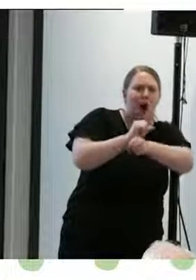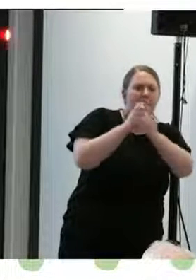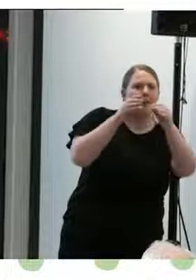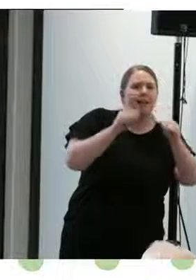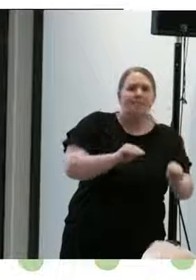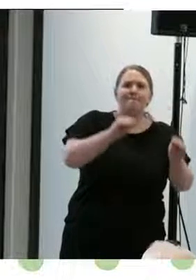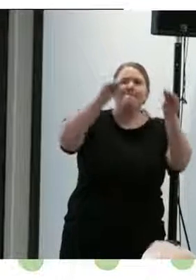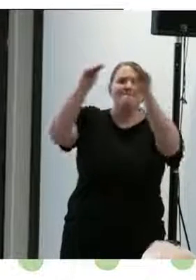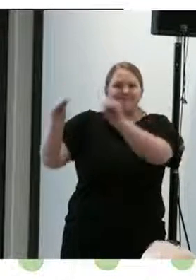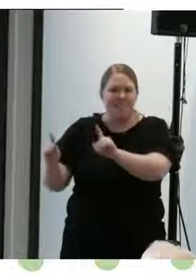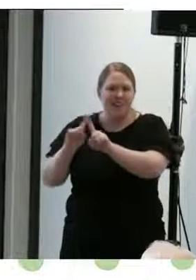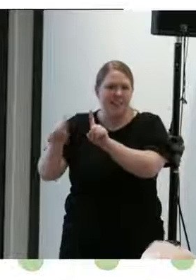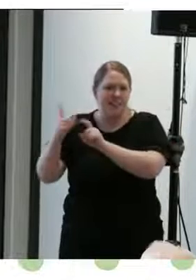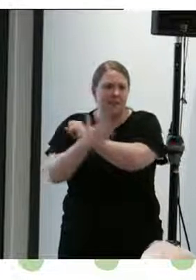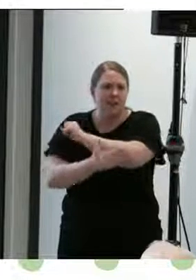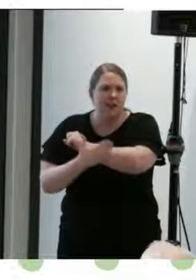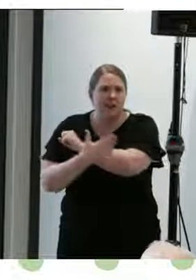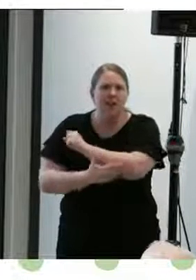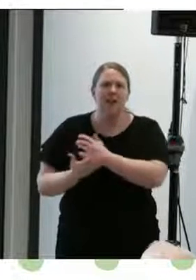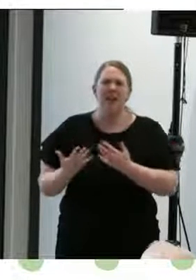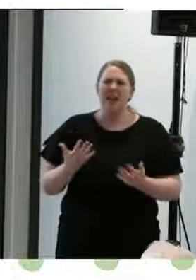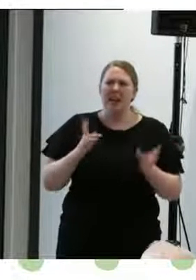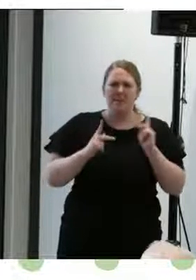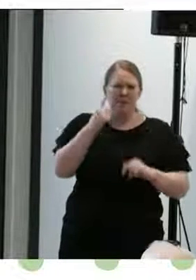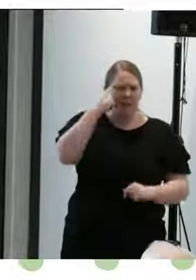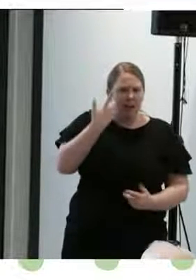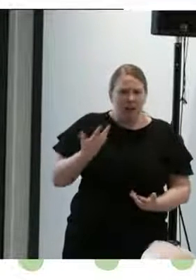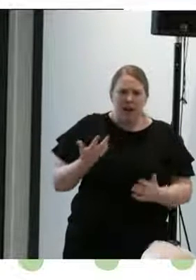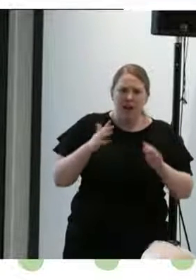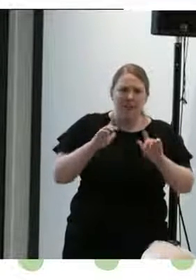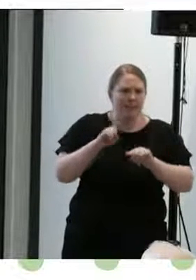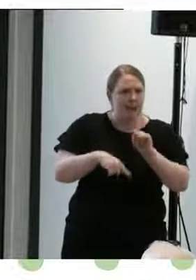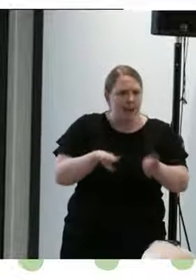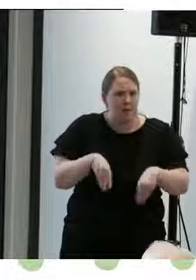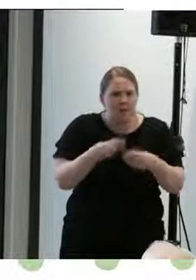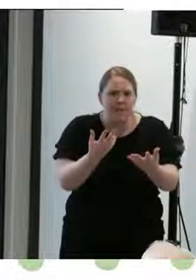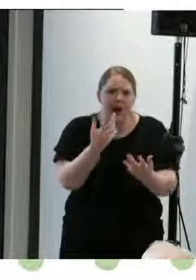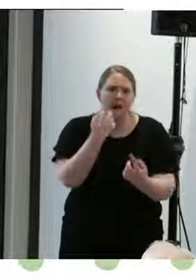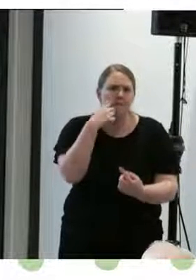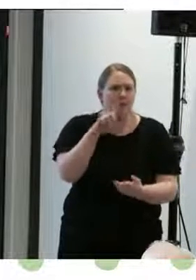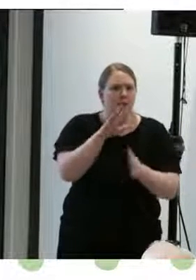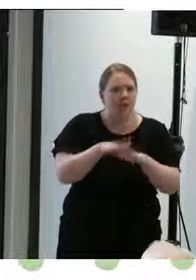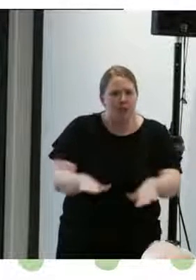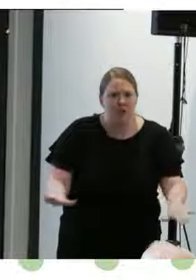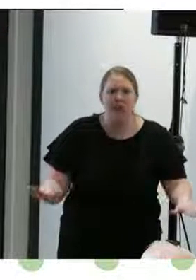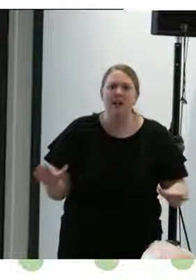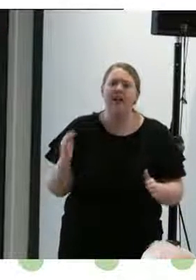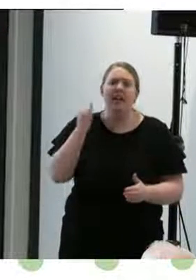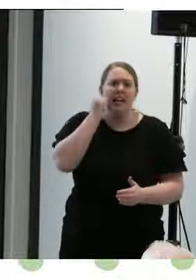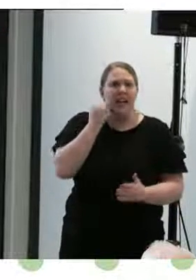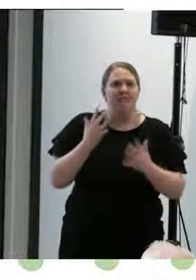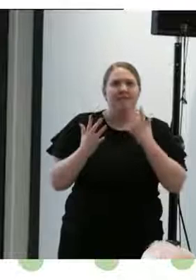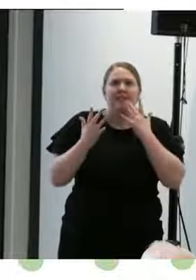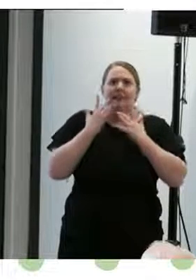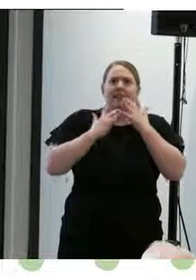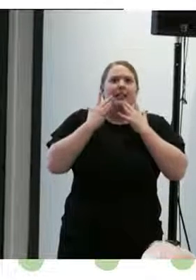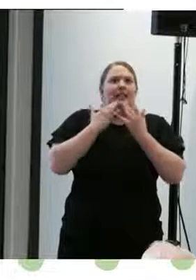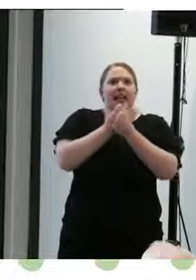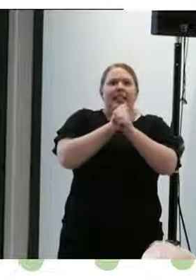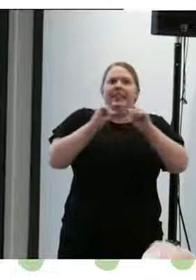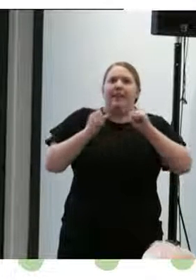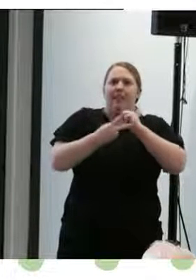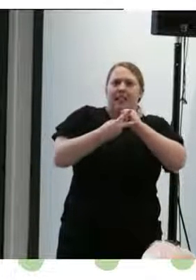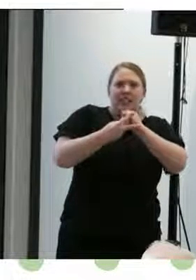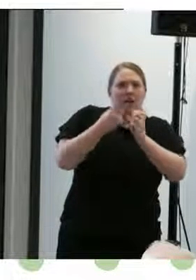give their children the life that they wanted to, whether it's the weakening of collective bargaining, reducing the social safety net. And it seems like for